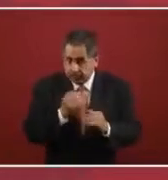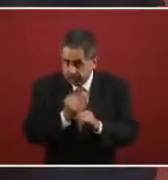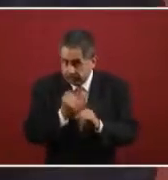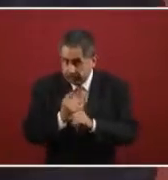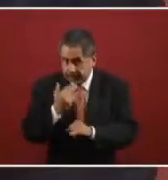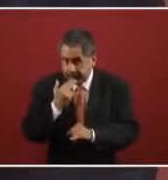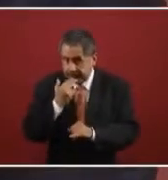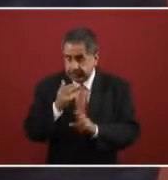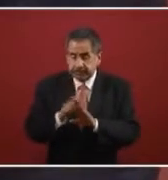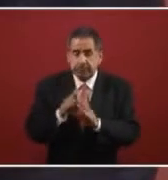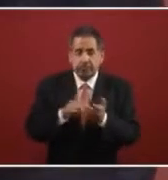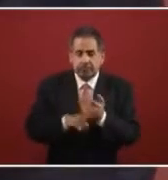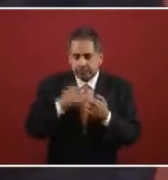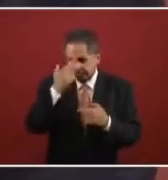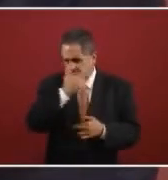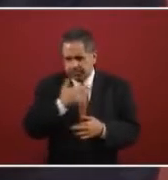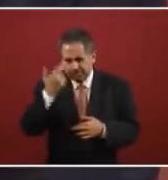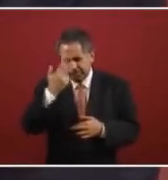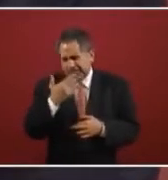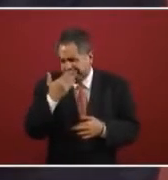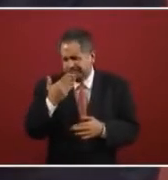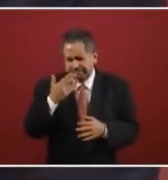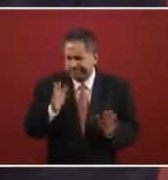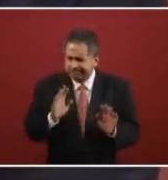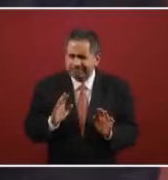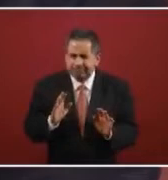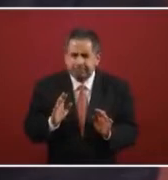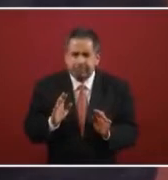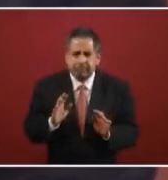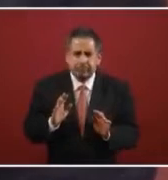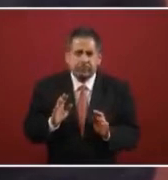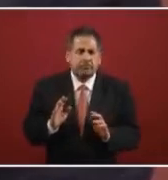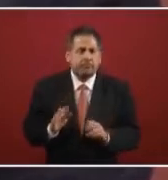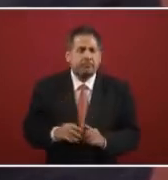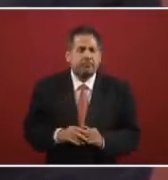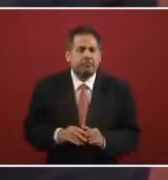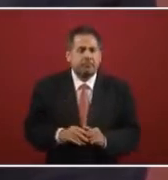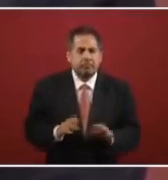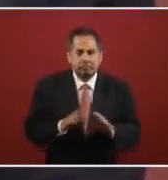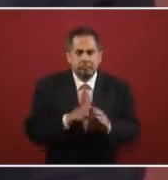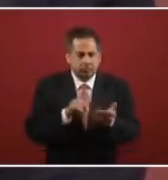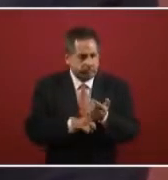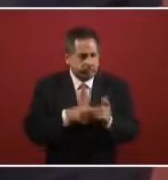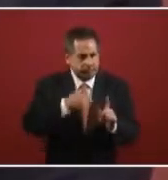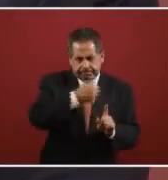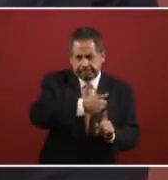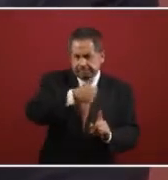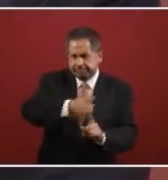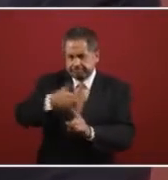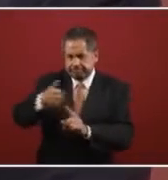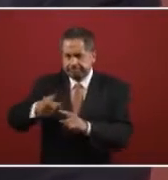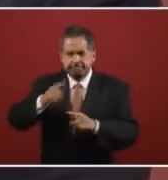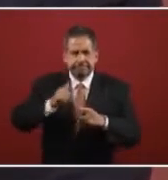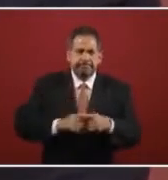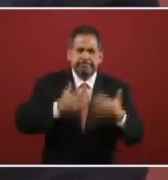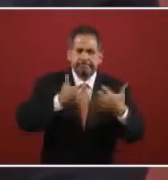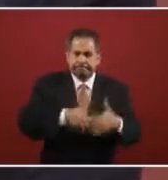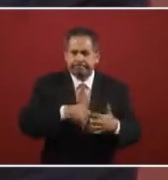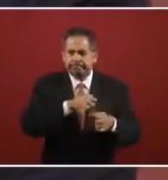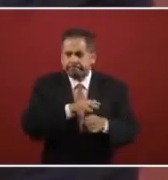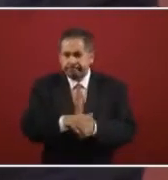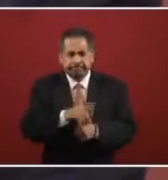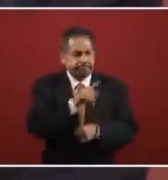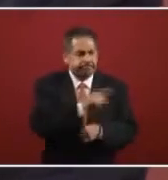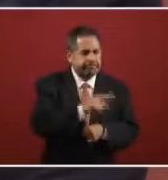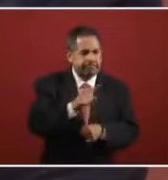services, revisar bien reviewing very well, very closely, lo que corresponde, what qué corresponds empresas, to which